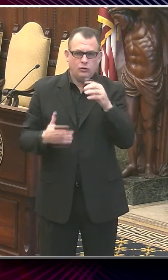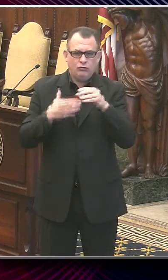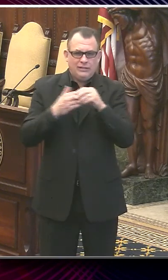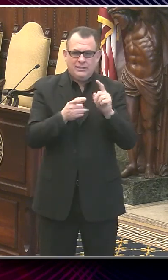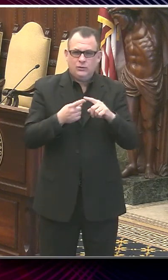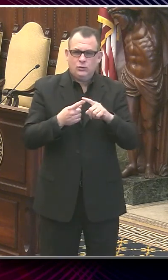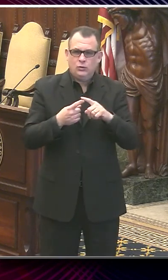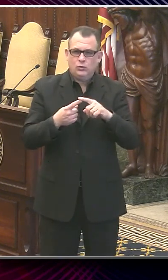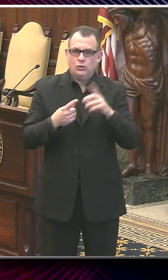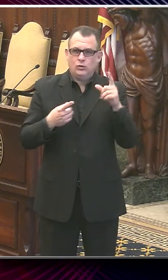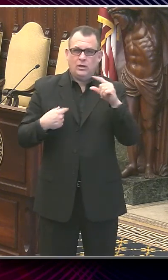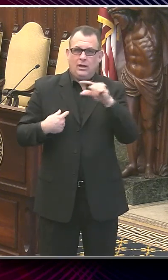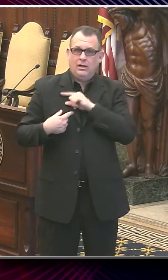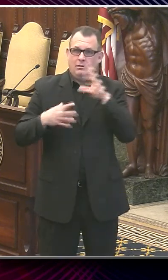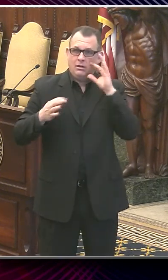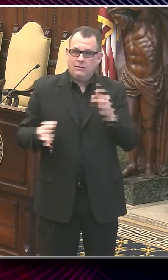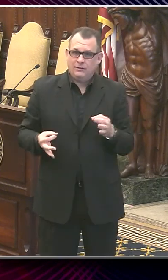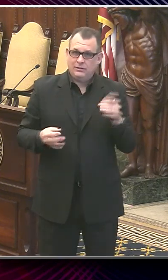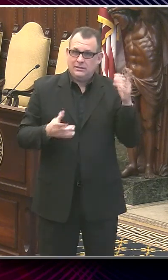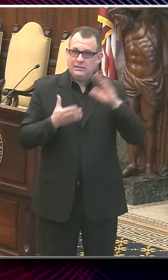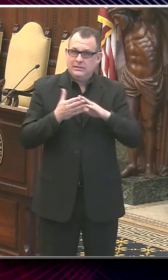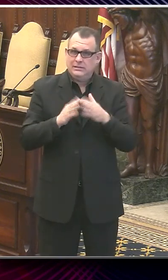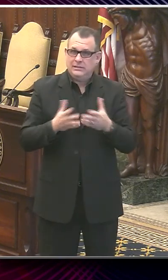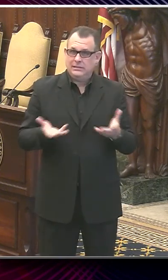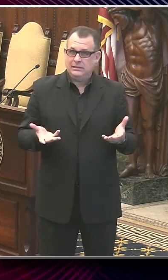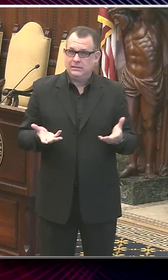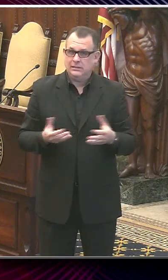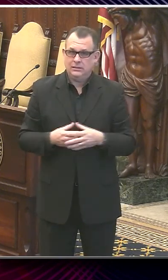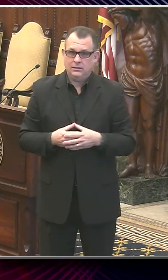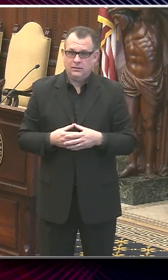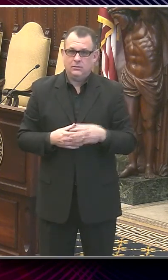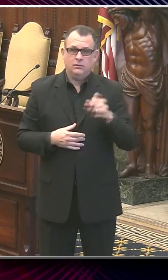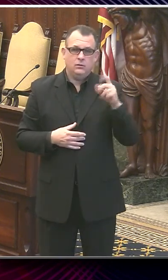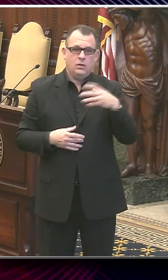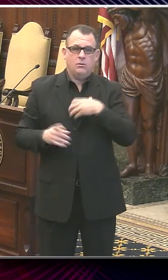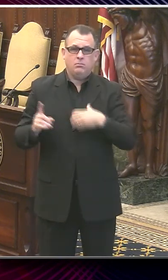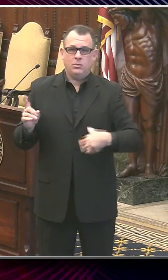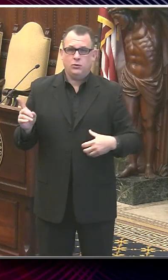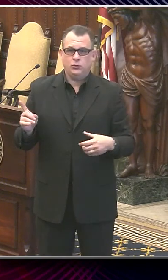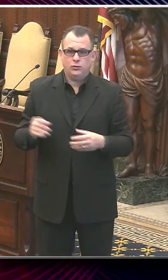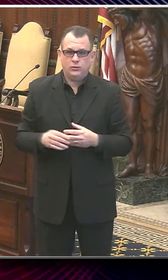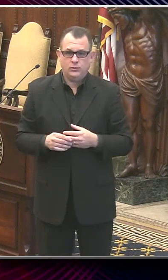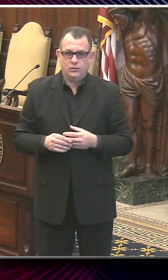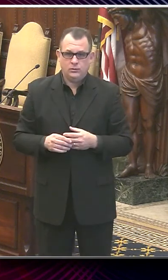convictions in the city. I wanted to ask the mayor, why